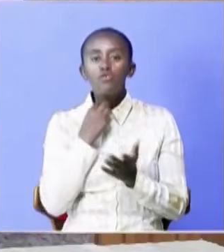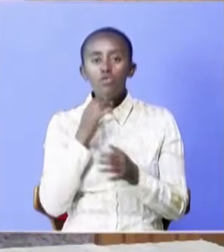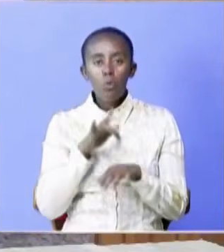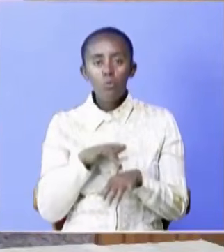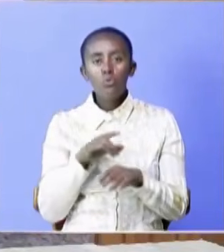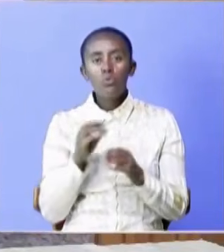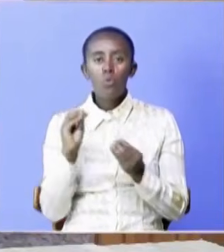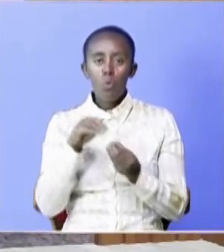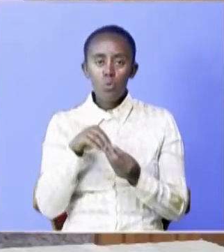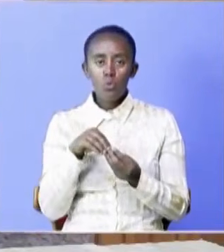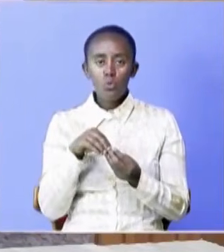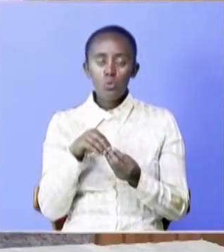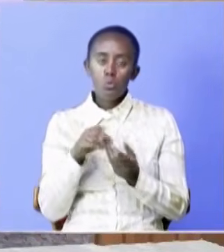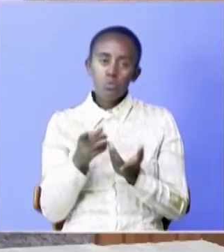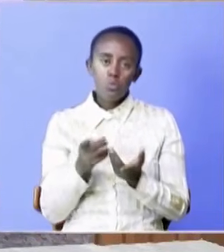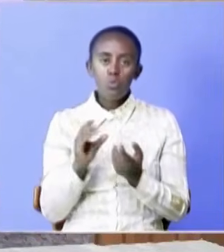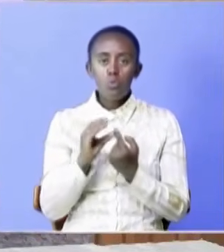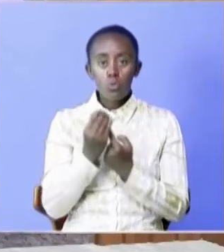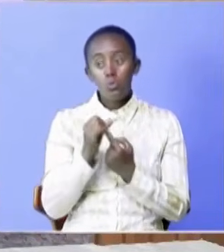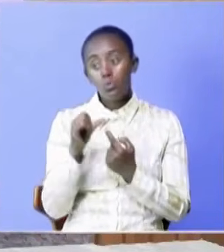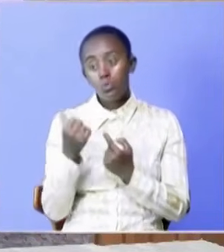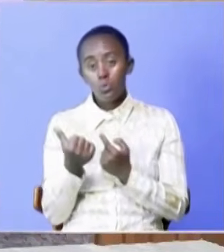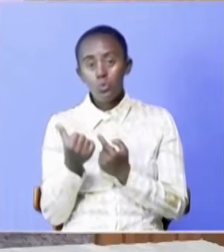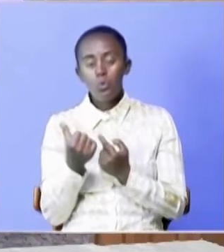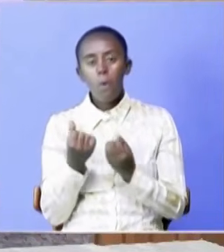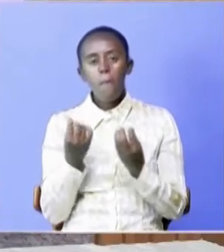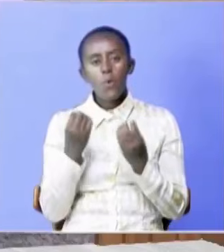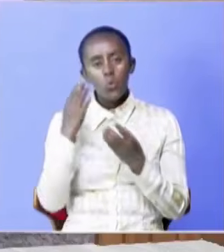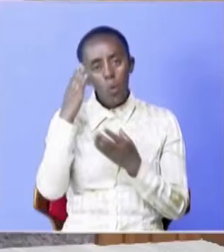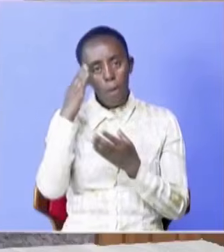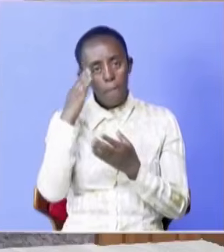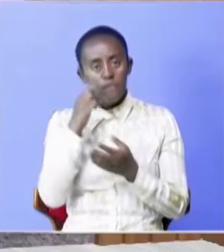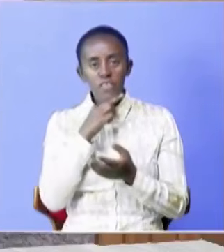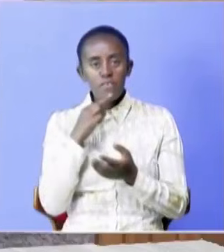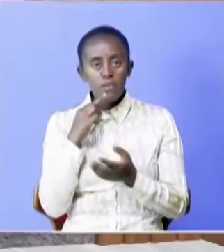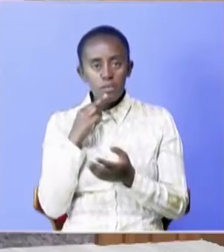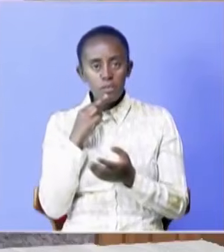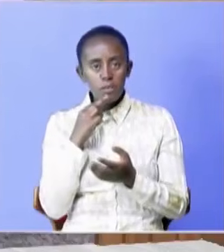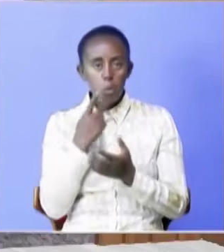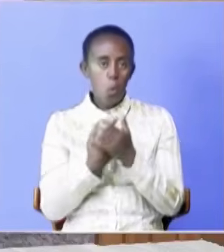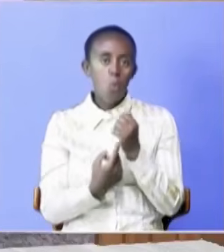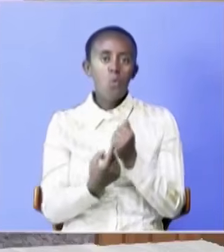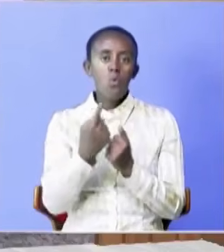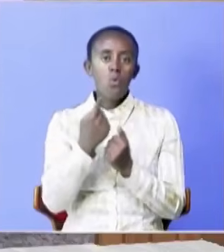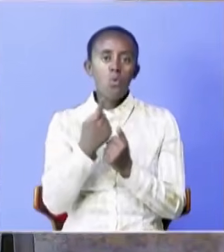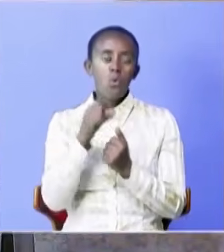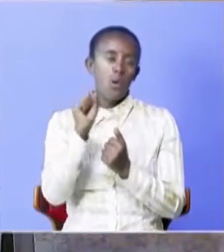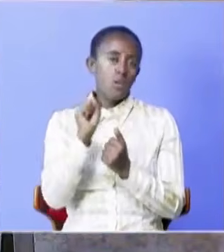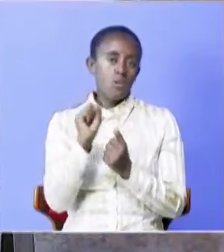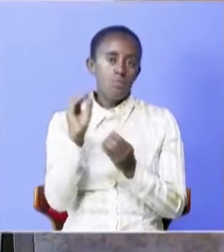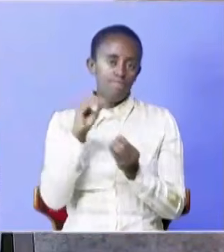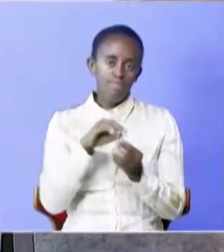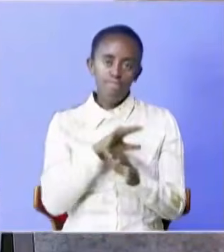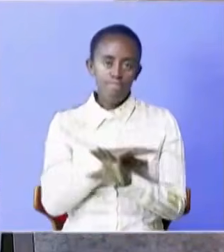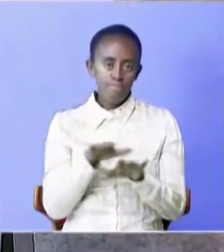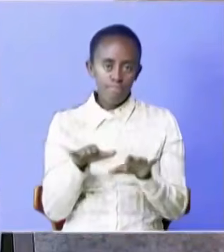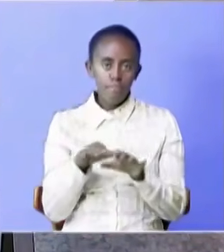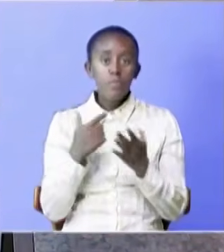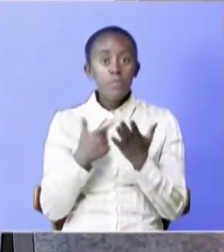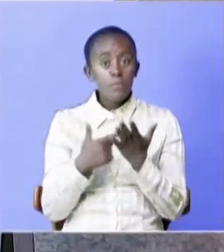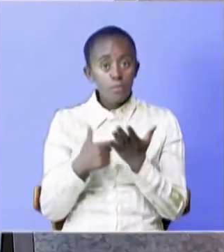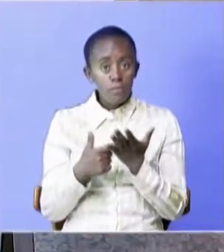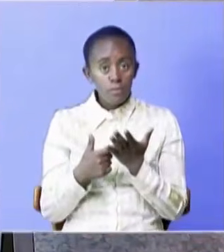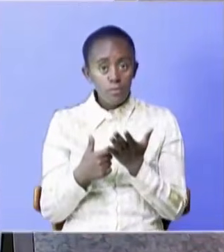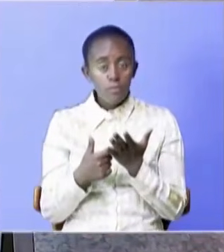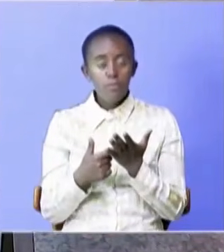And also, depending on other most common verbs, they only end with S. So that